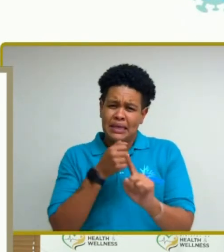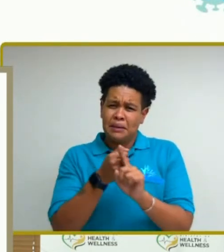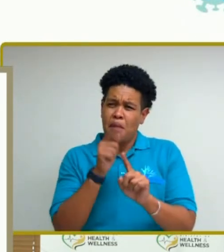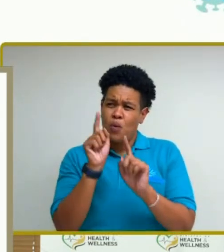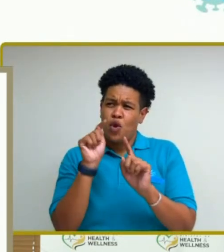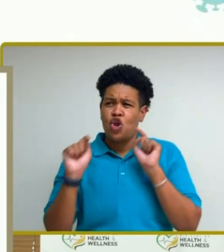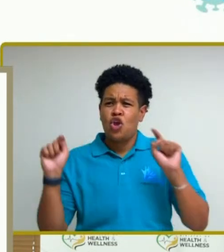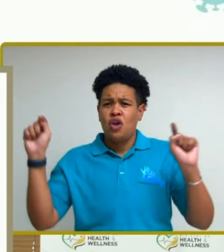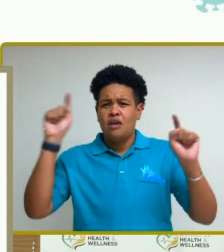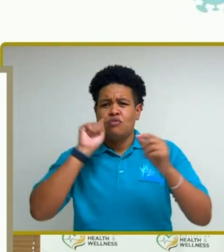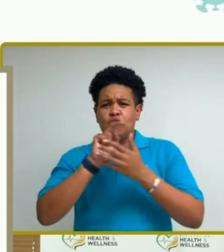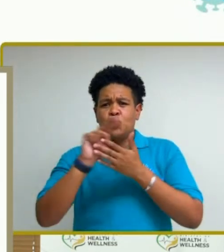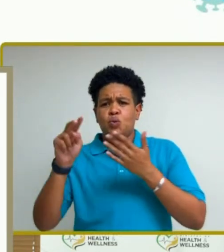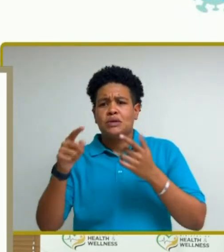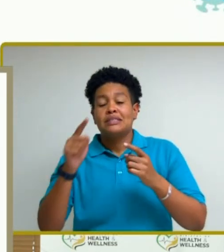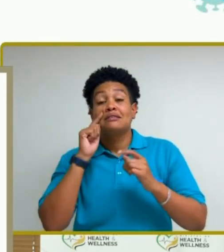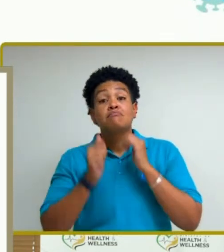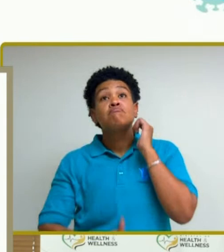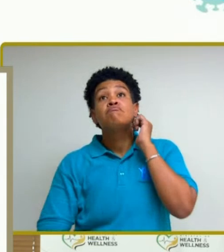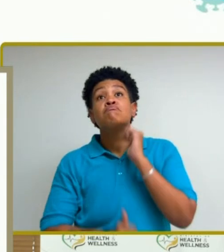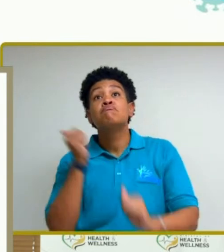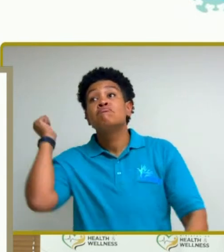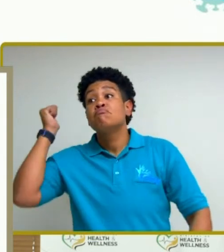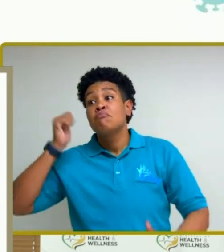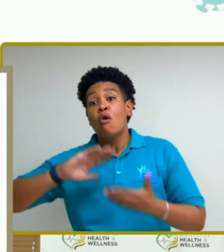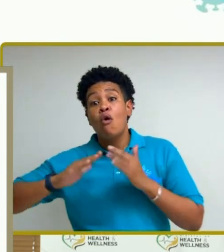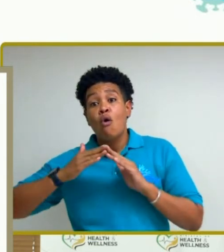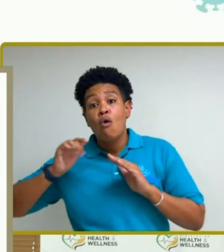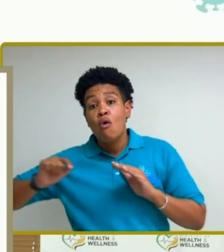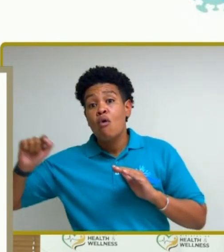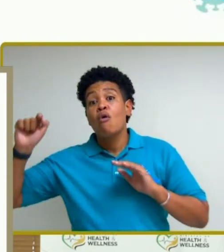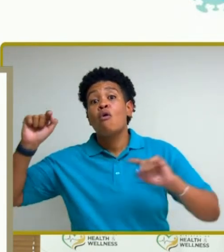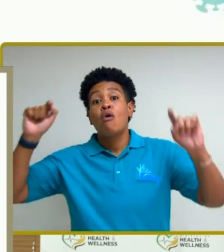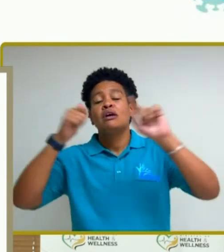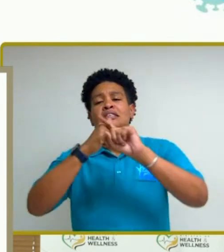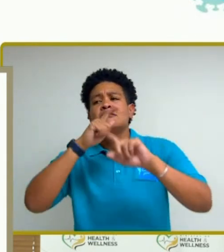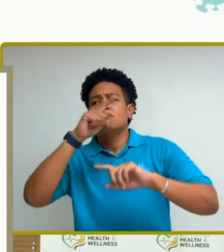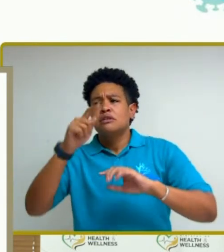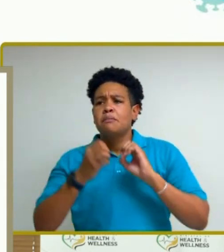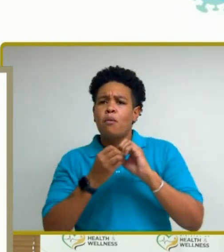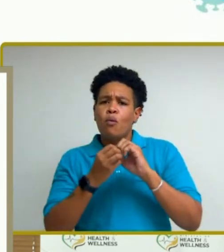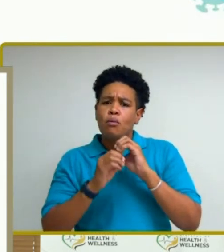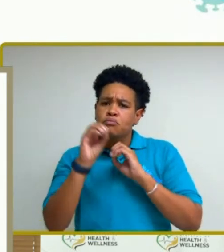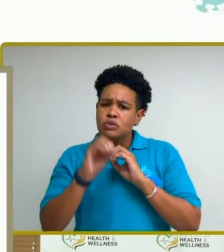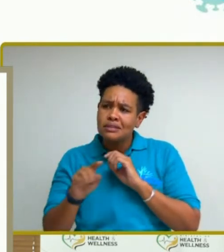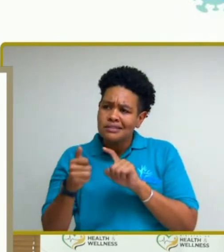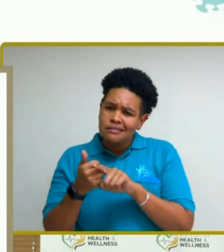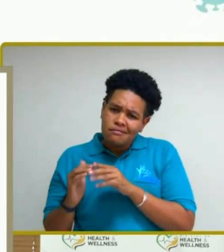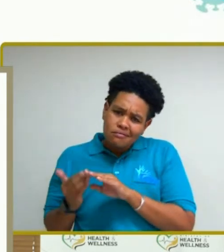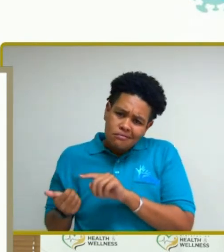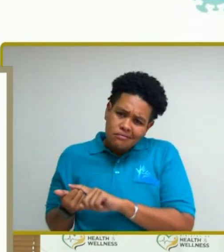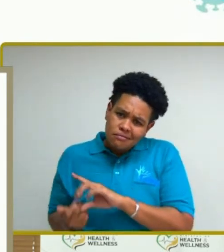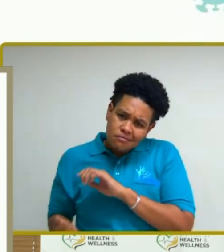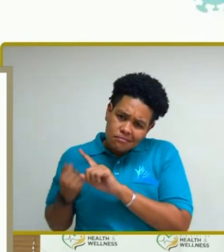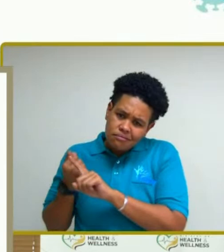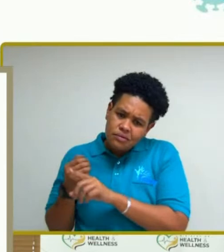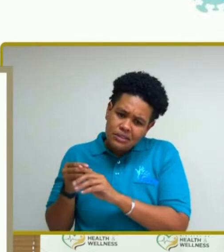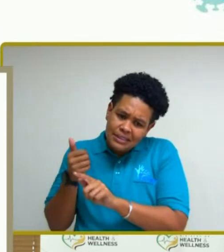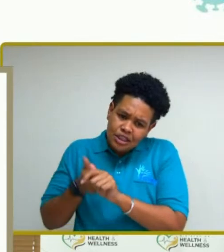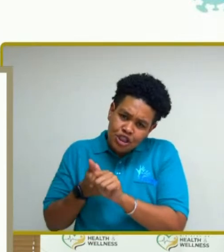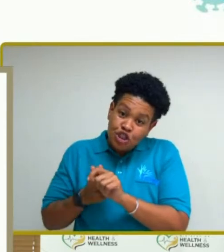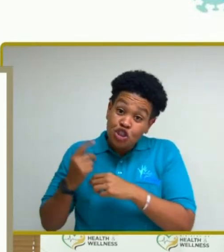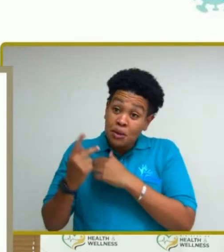the majority of communities, there's a great percentage of communities that are affected in each